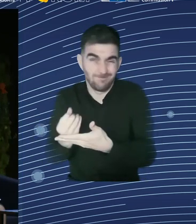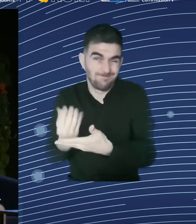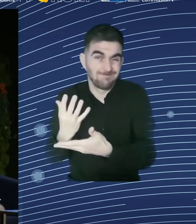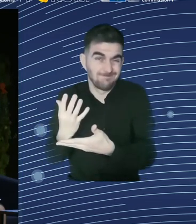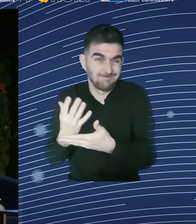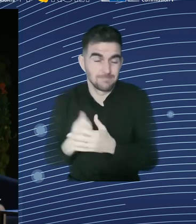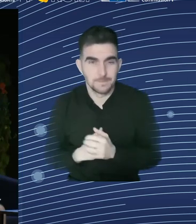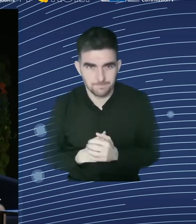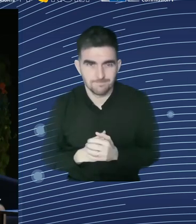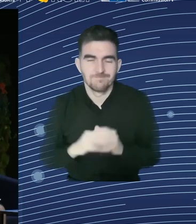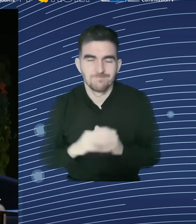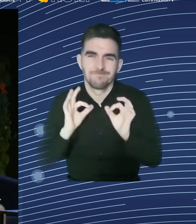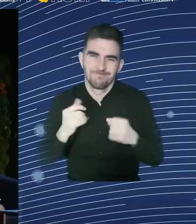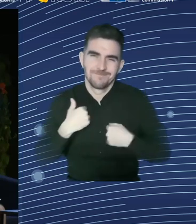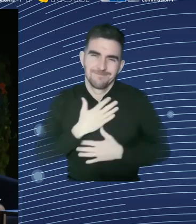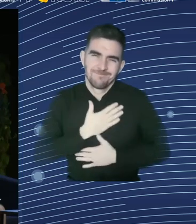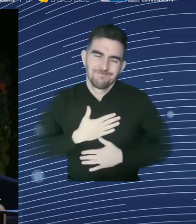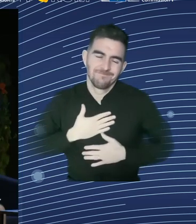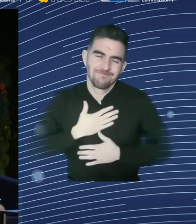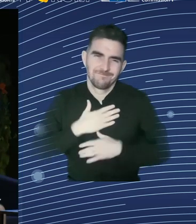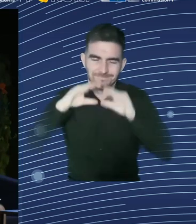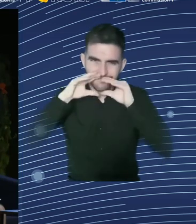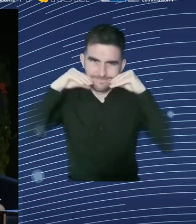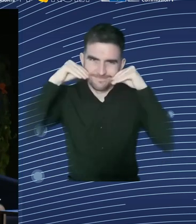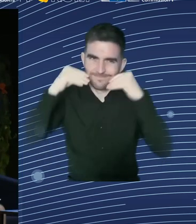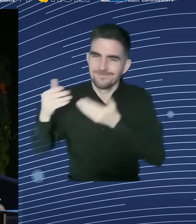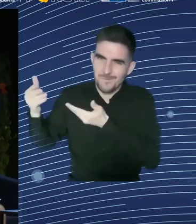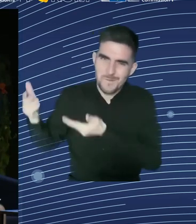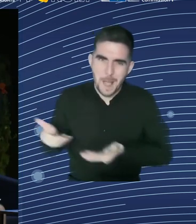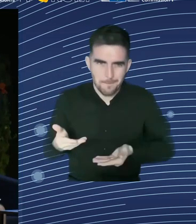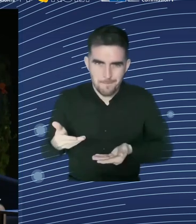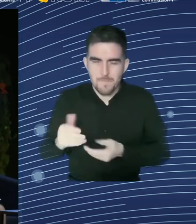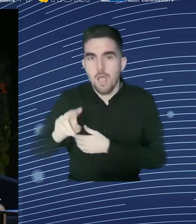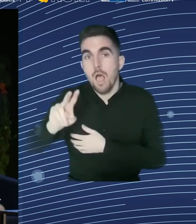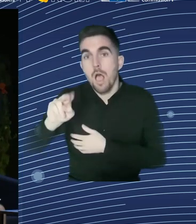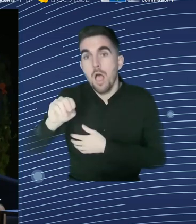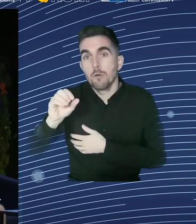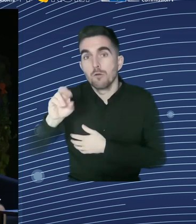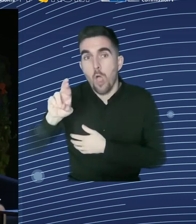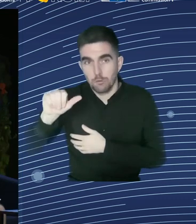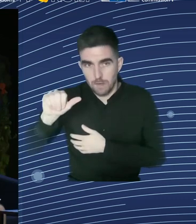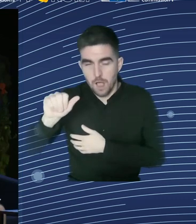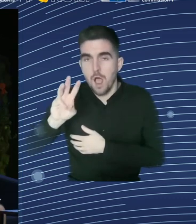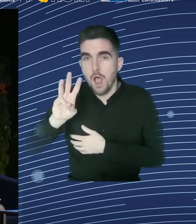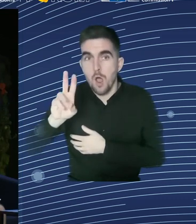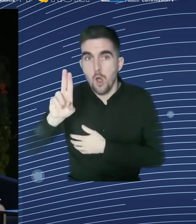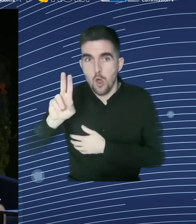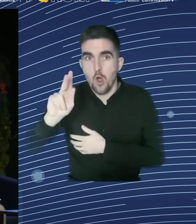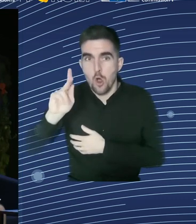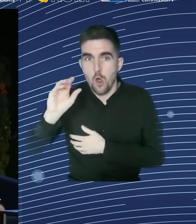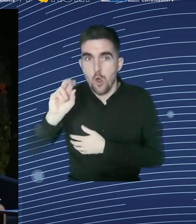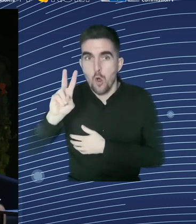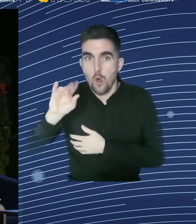Vukovic-Votsi and Jakub Kajsel, and both of them are from the Director General Employment, Social